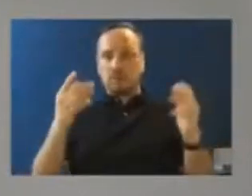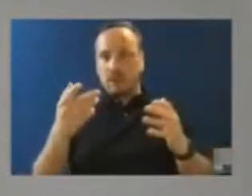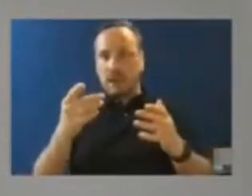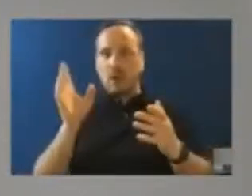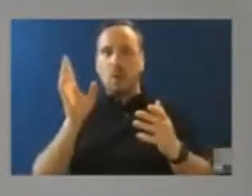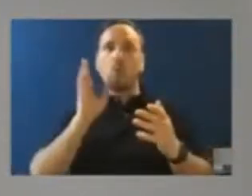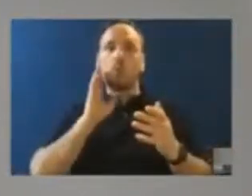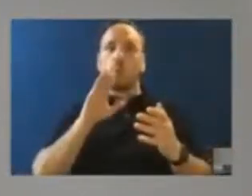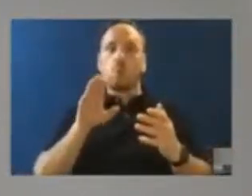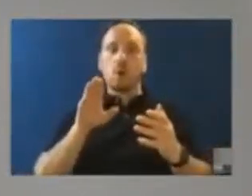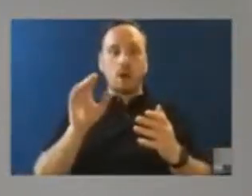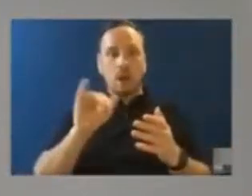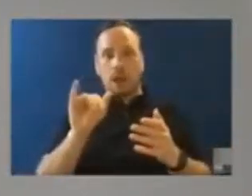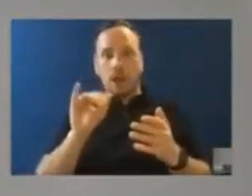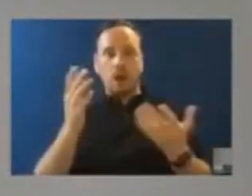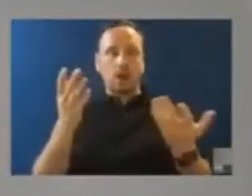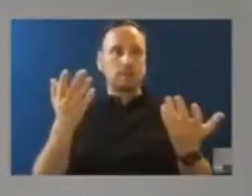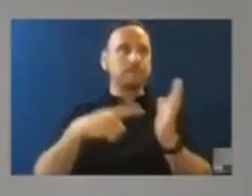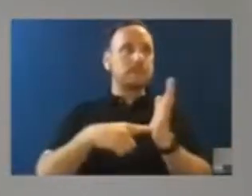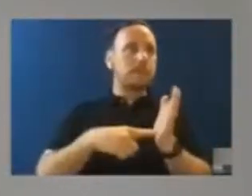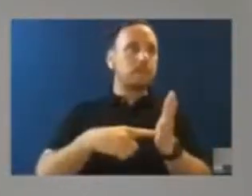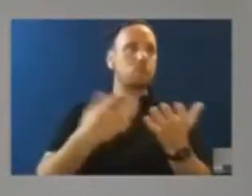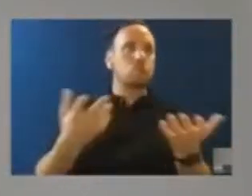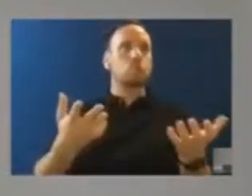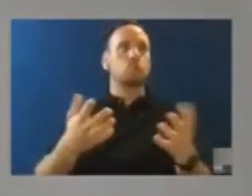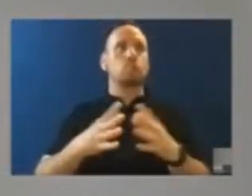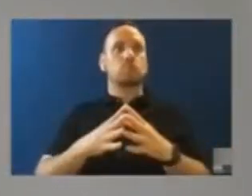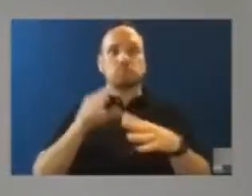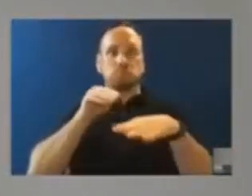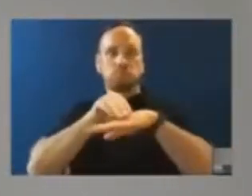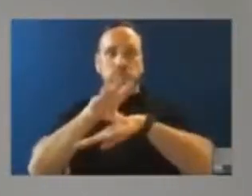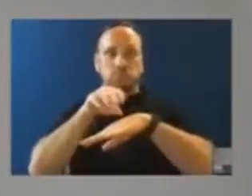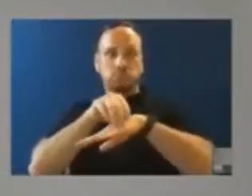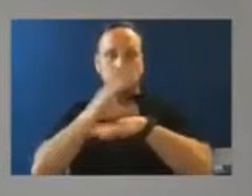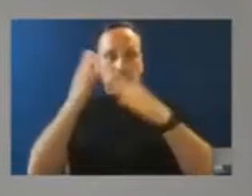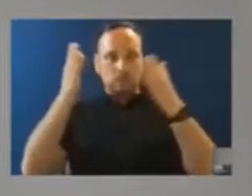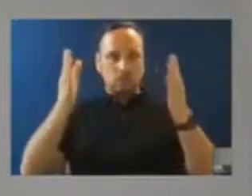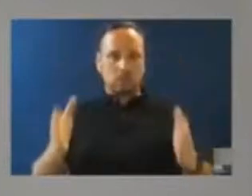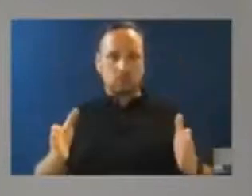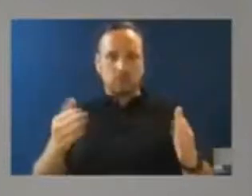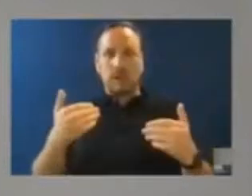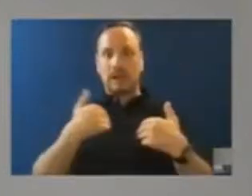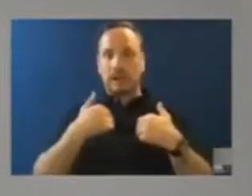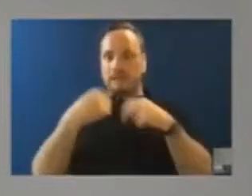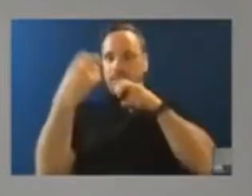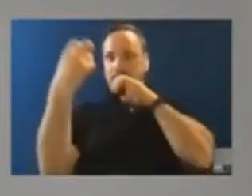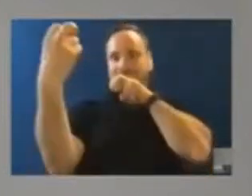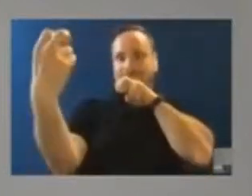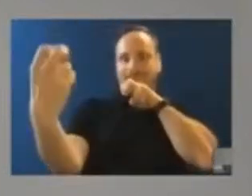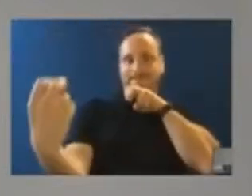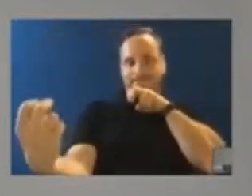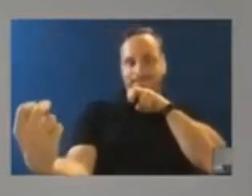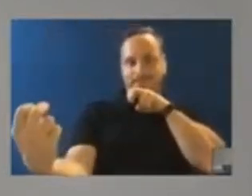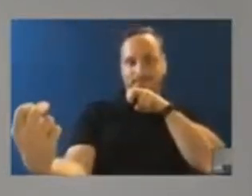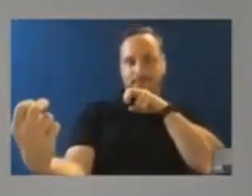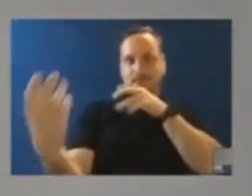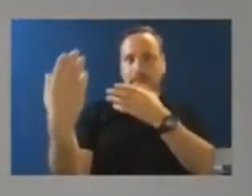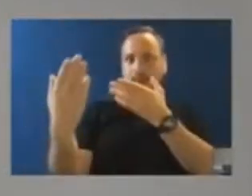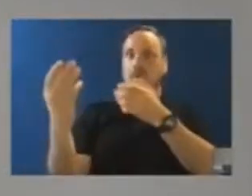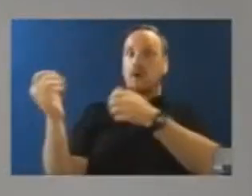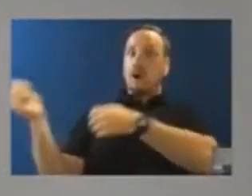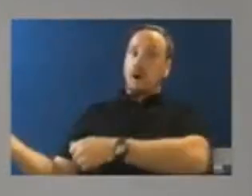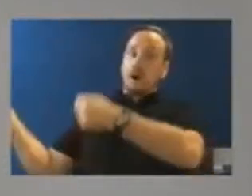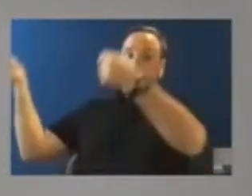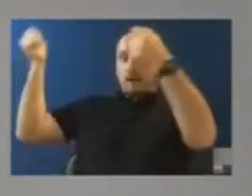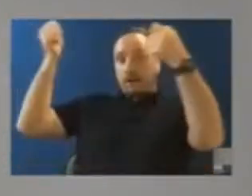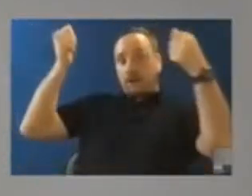school for someone, I'm using an example, a counselor that may have a student in his or her office, that they may want to put that barrier up because it's a little